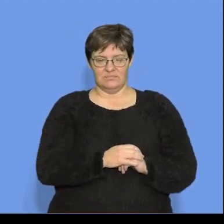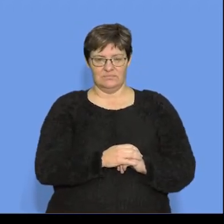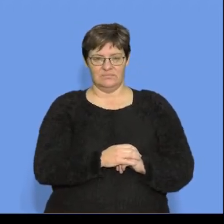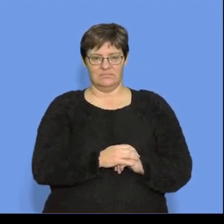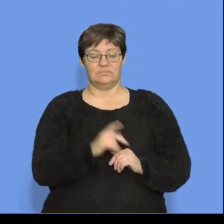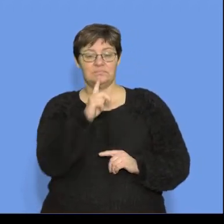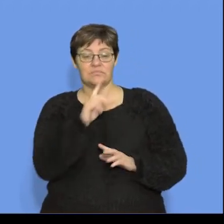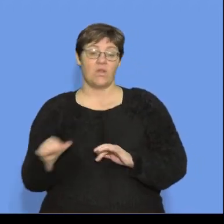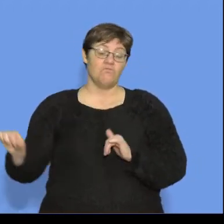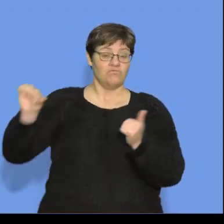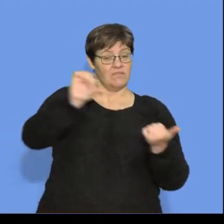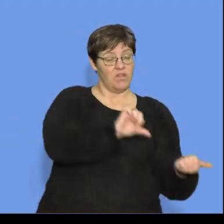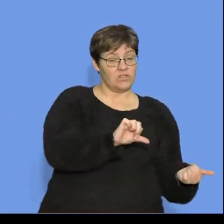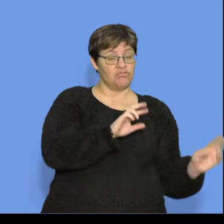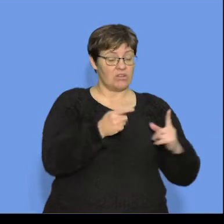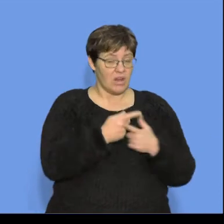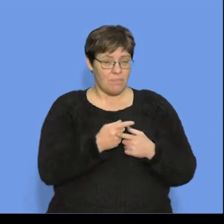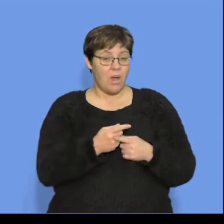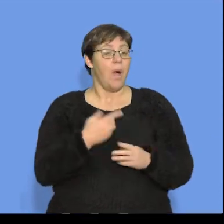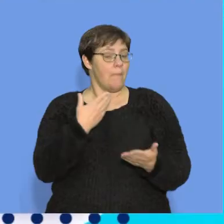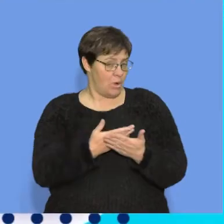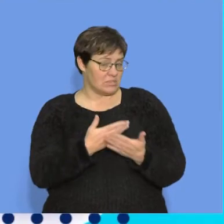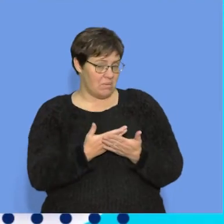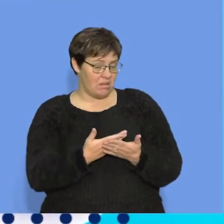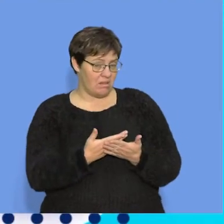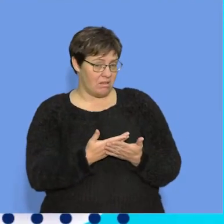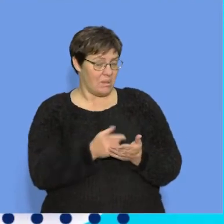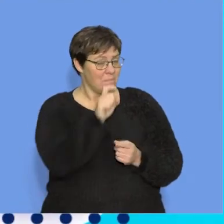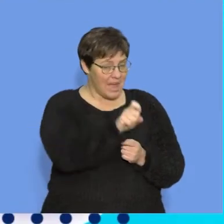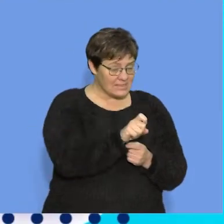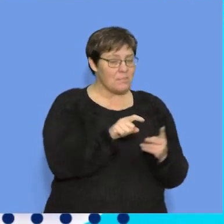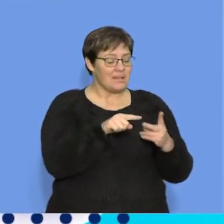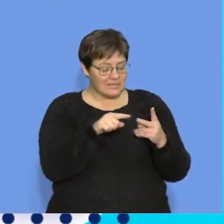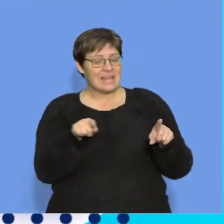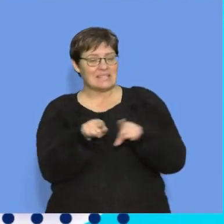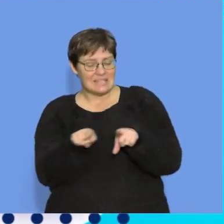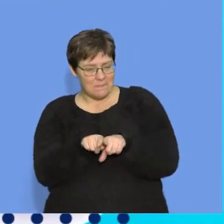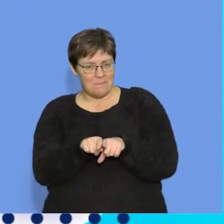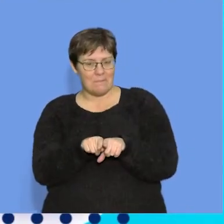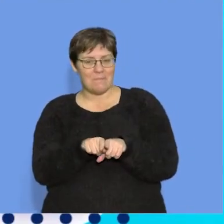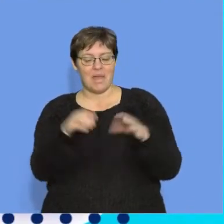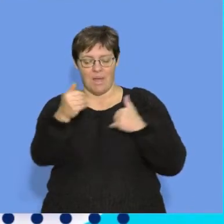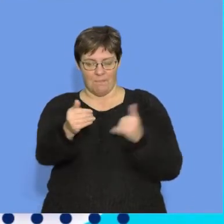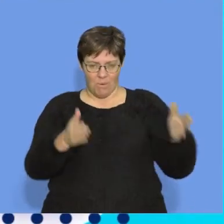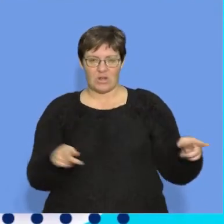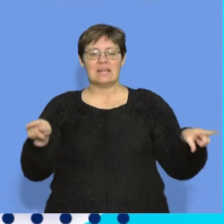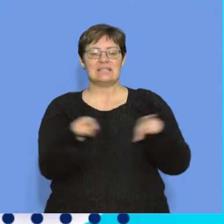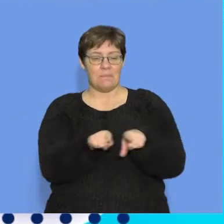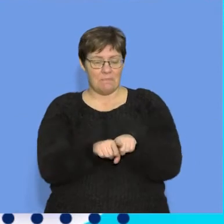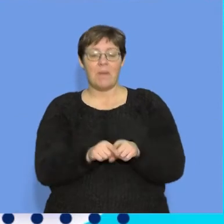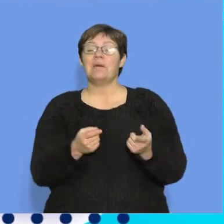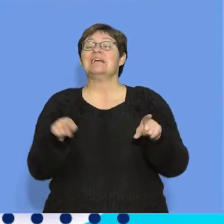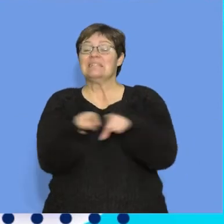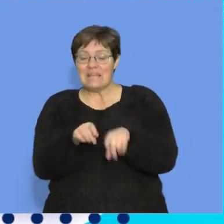this reversible reaction need to be possible, but they need to take place in the same container at the same